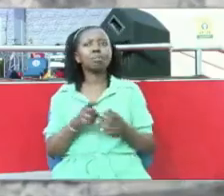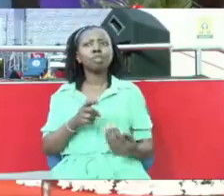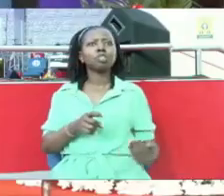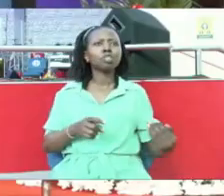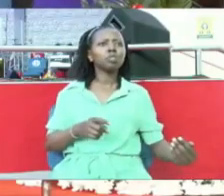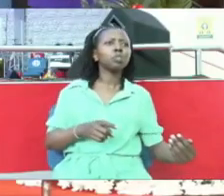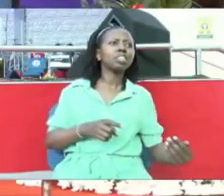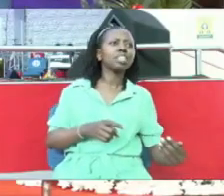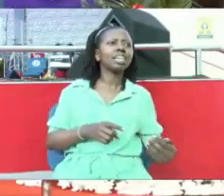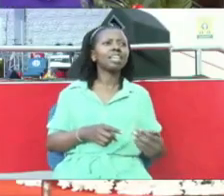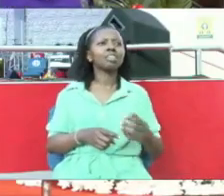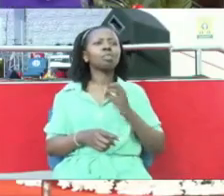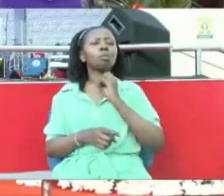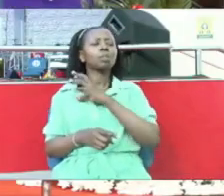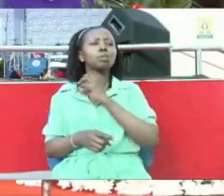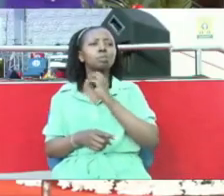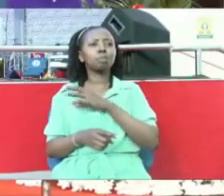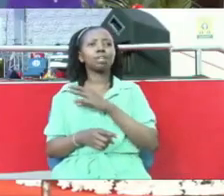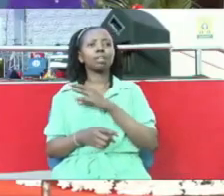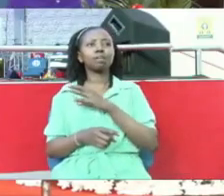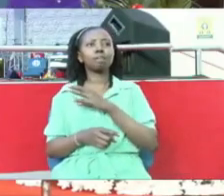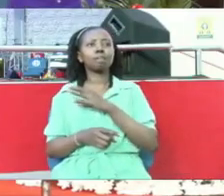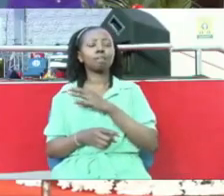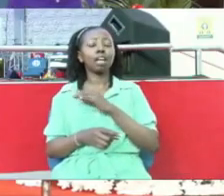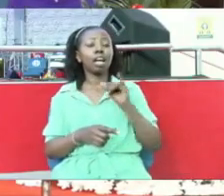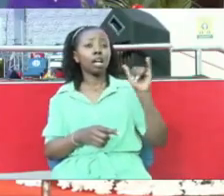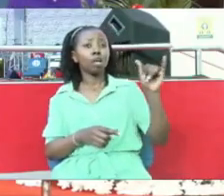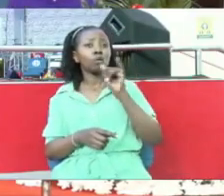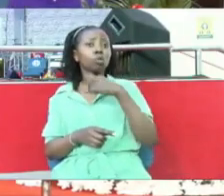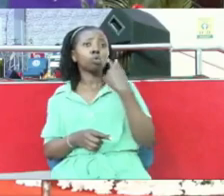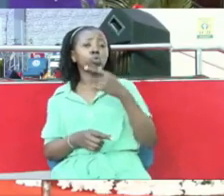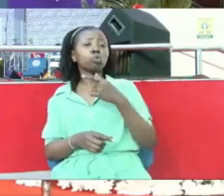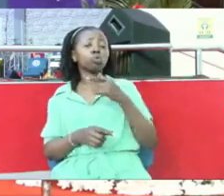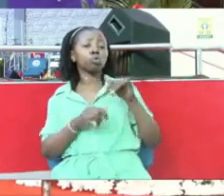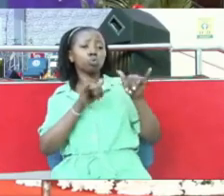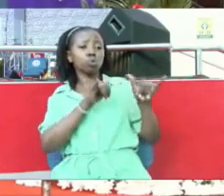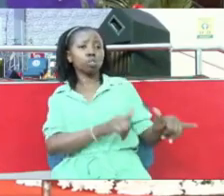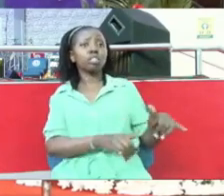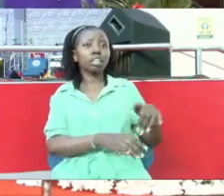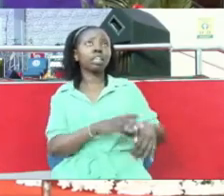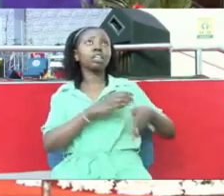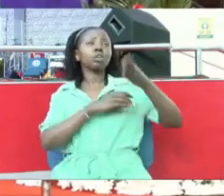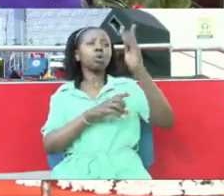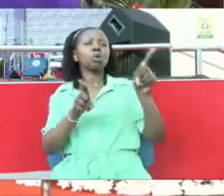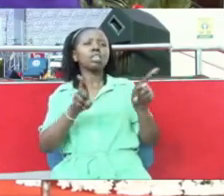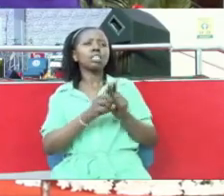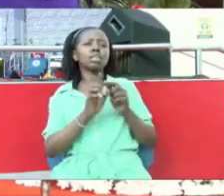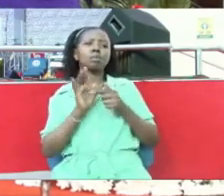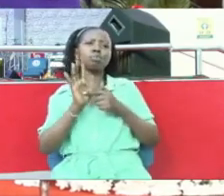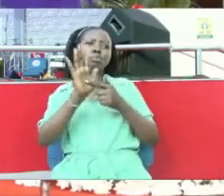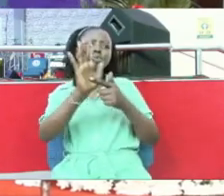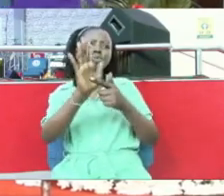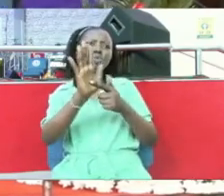And those who linger with God radiate the character of Christ.